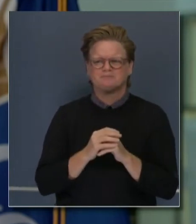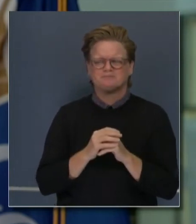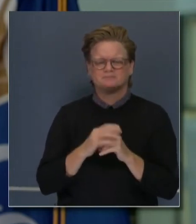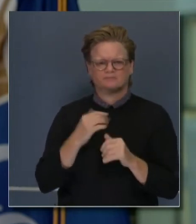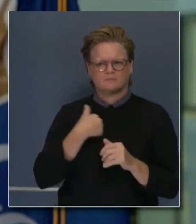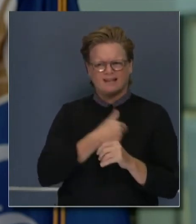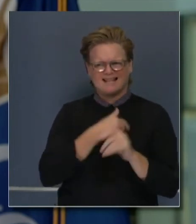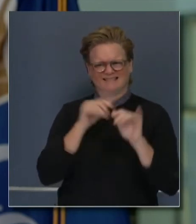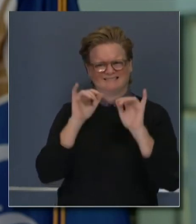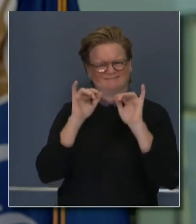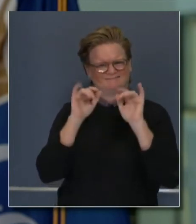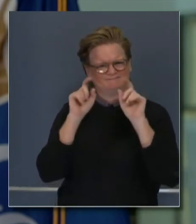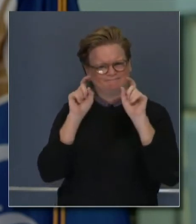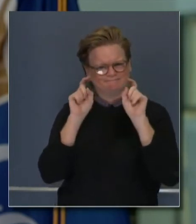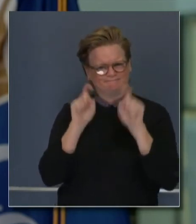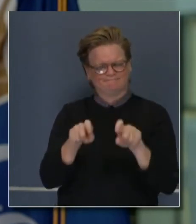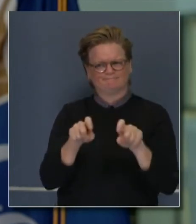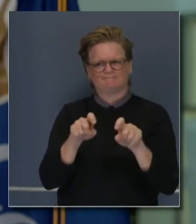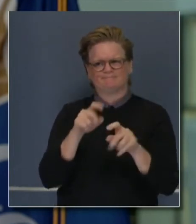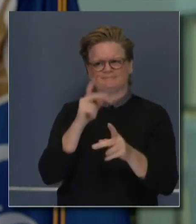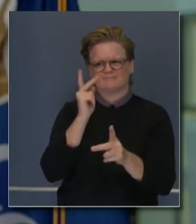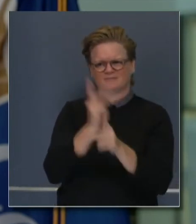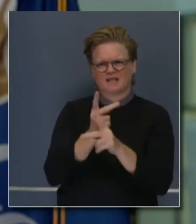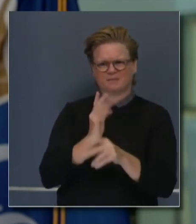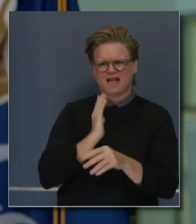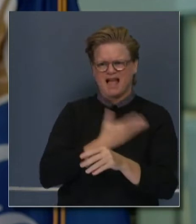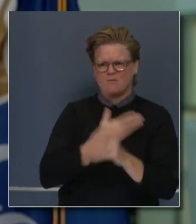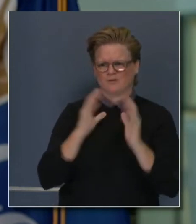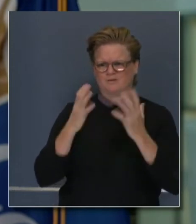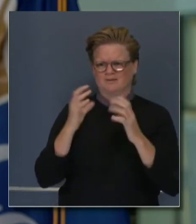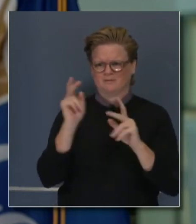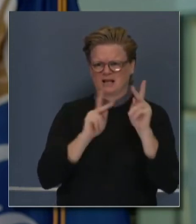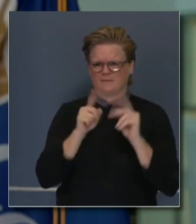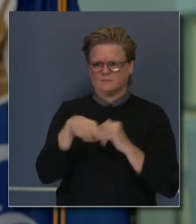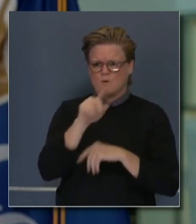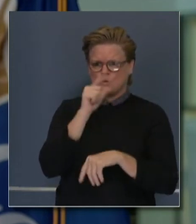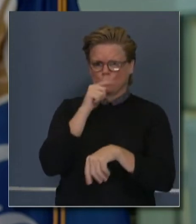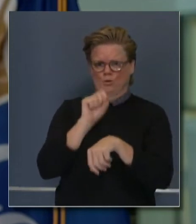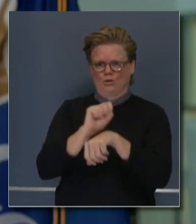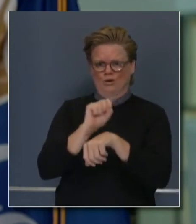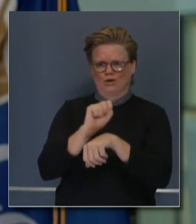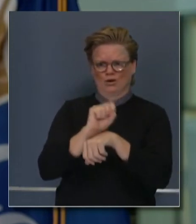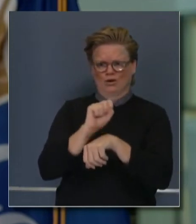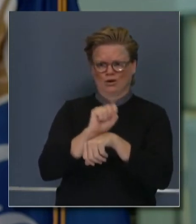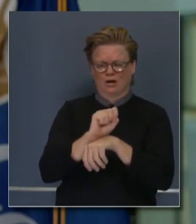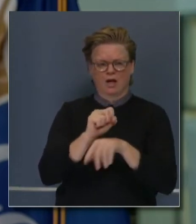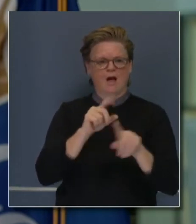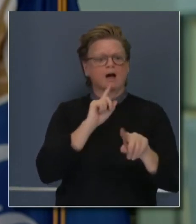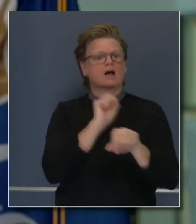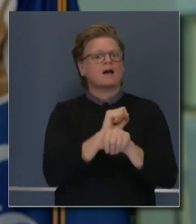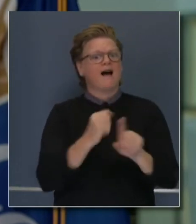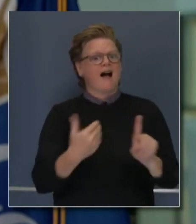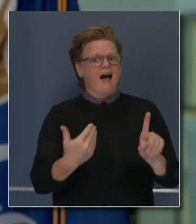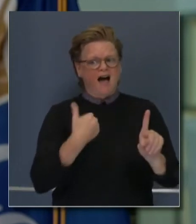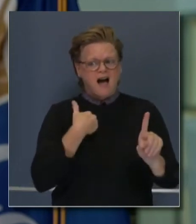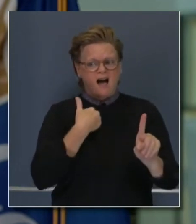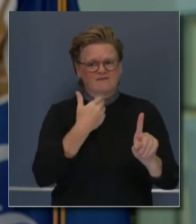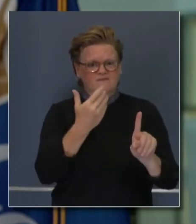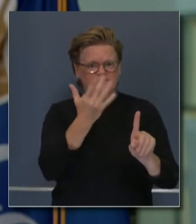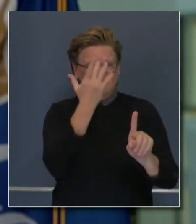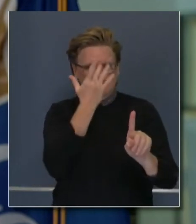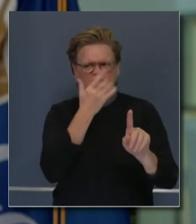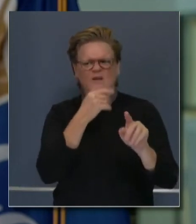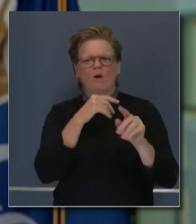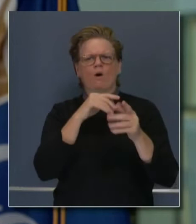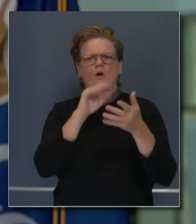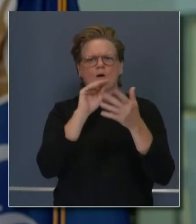tracing, continue to substantially improve our access to testing and targeted testing, our ability to continue to monitor all of